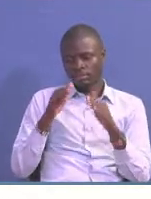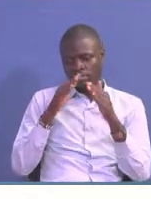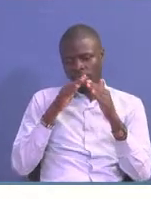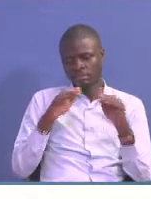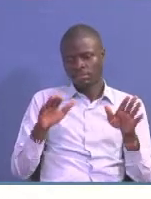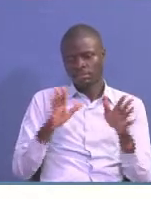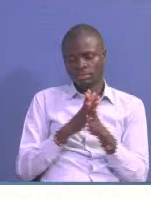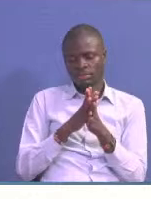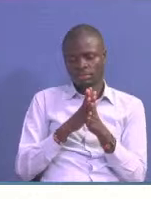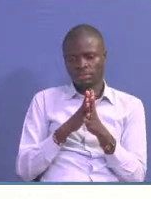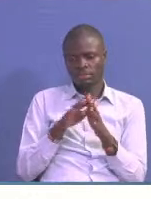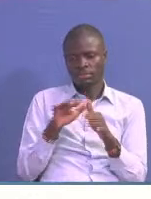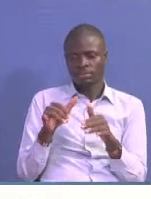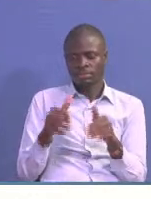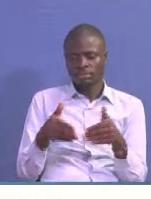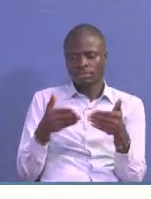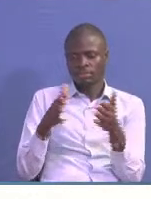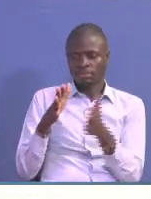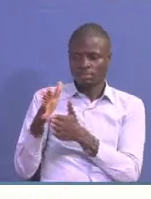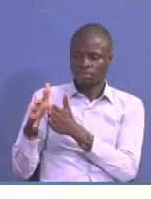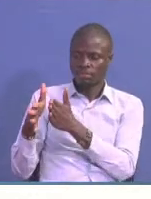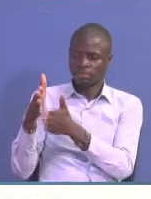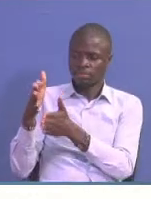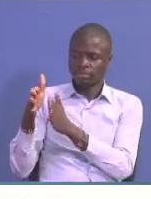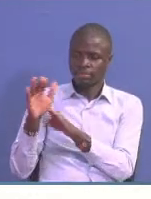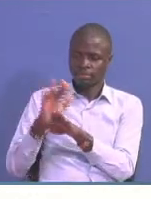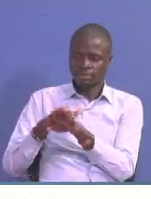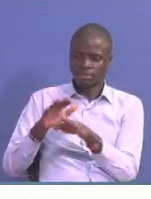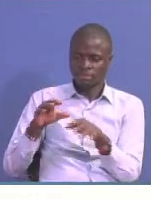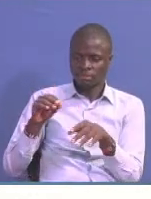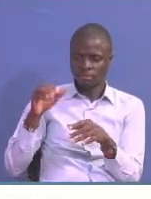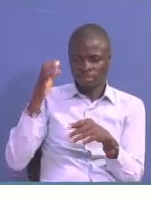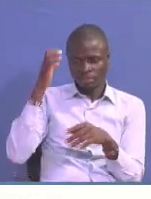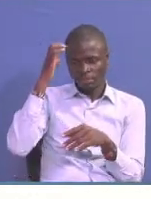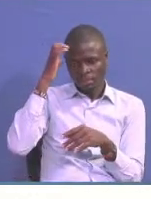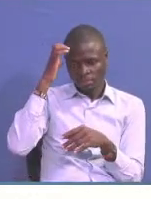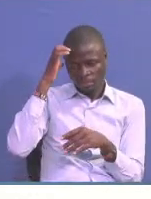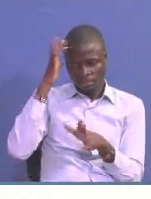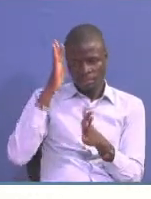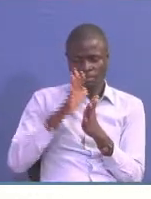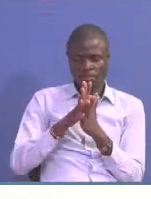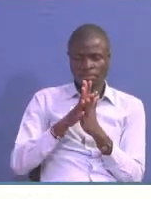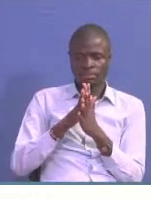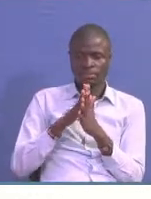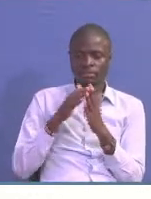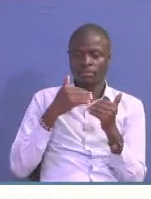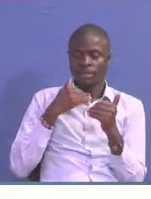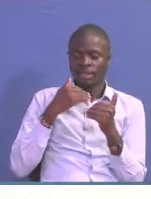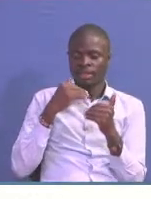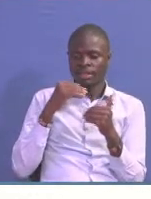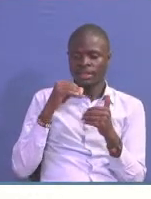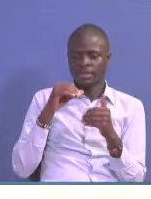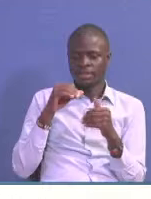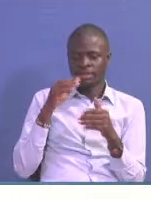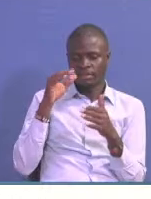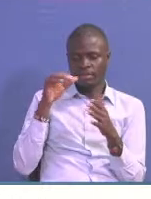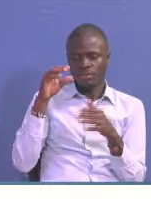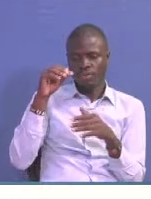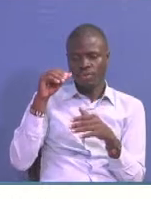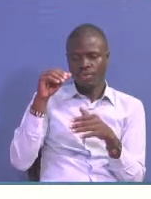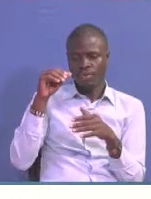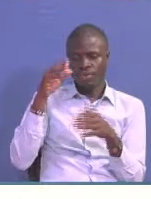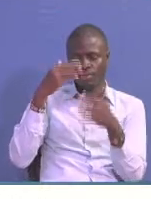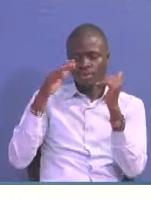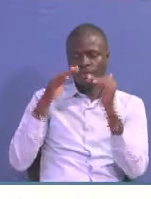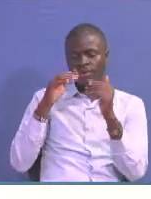And just laying out strategies of ensuring quality education, Ambassador Dr. Francis Muthaura has challenged universities to